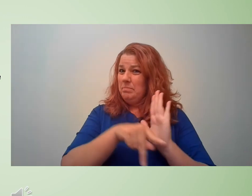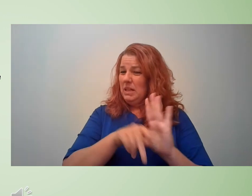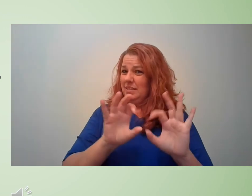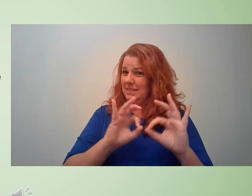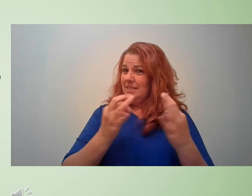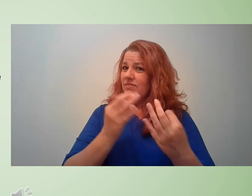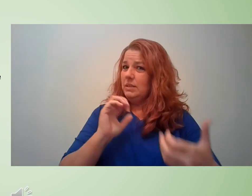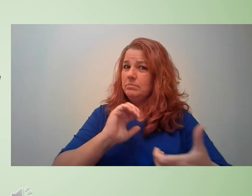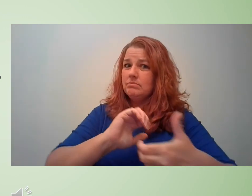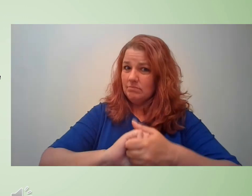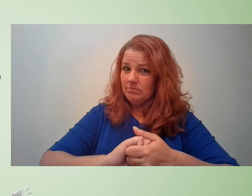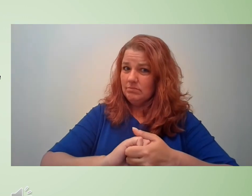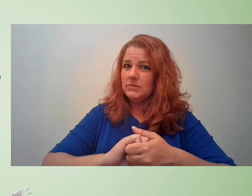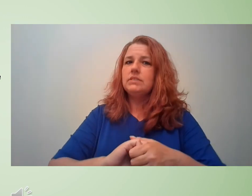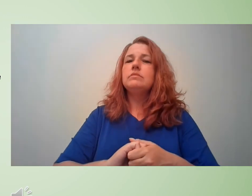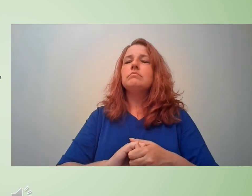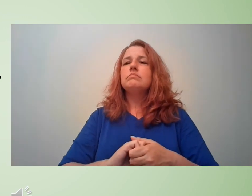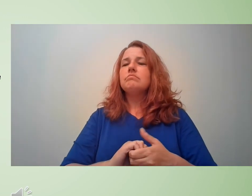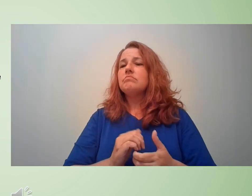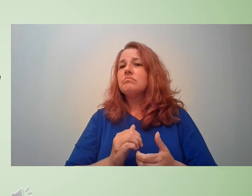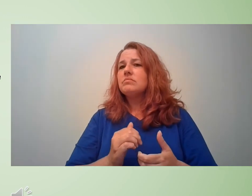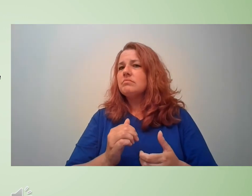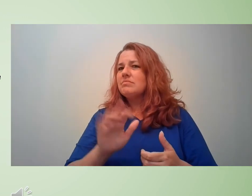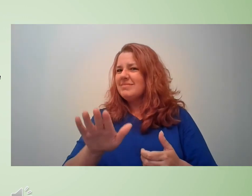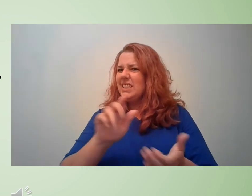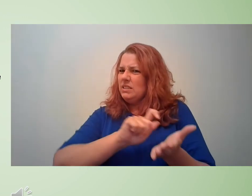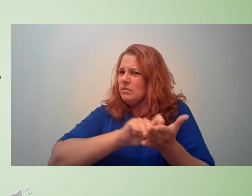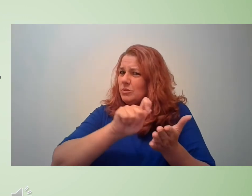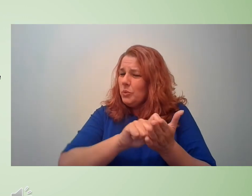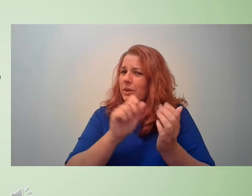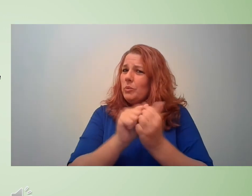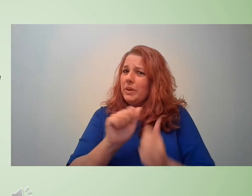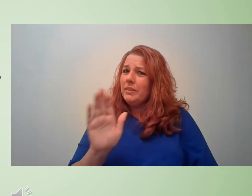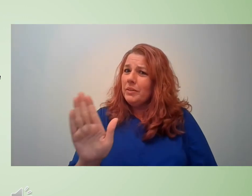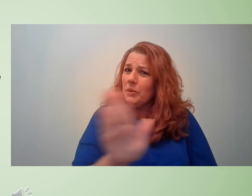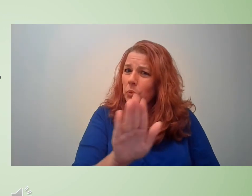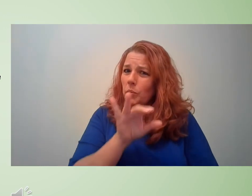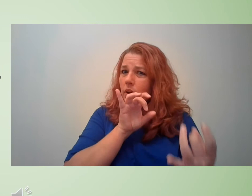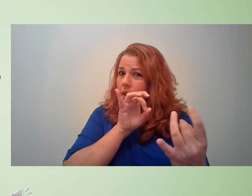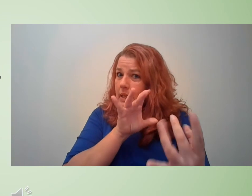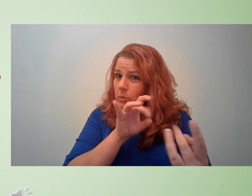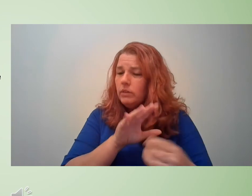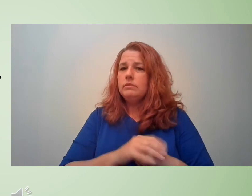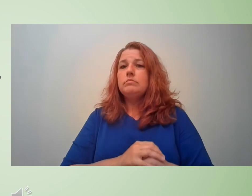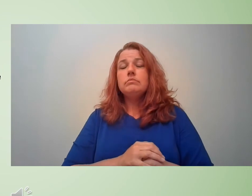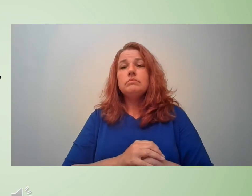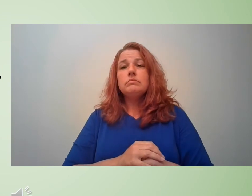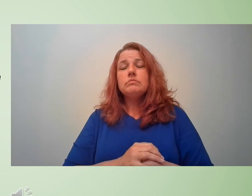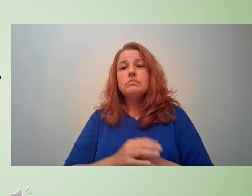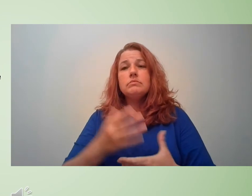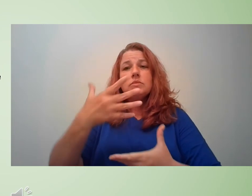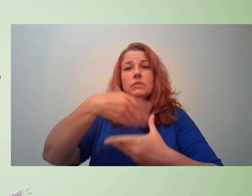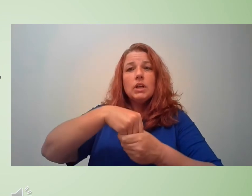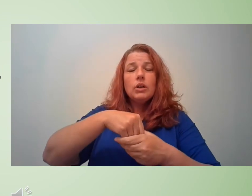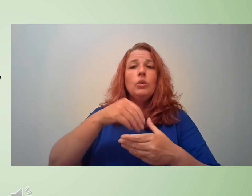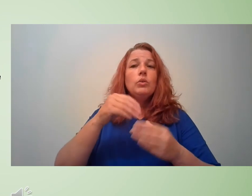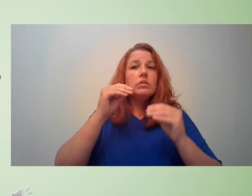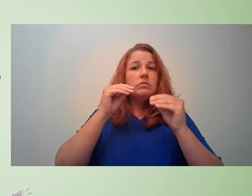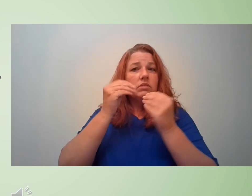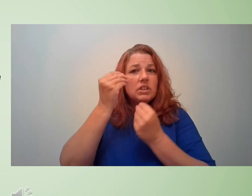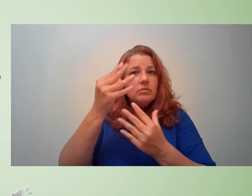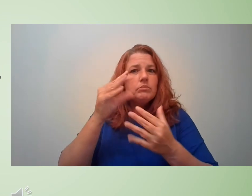more. GSD is part of the State Schools Division, and there's a district-level family engagement policy as well.